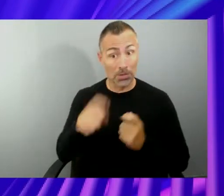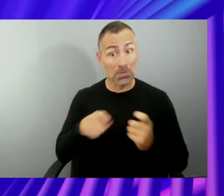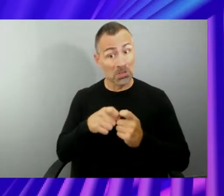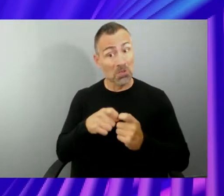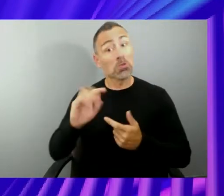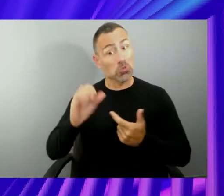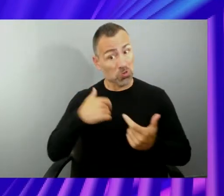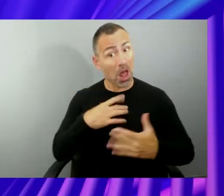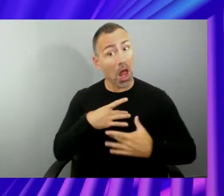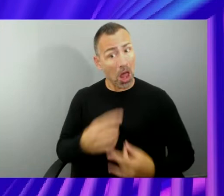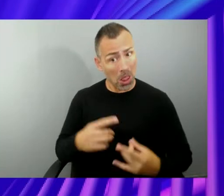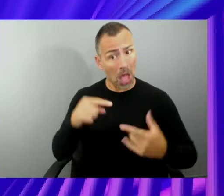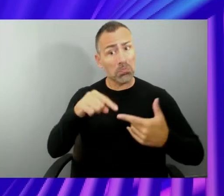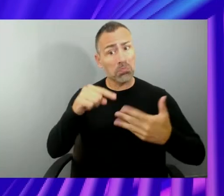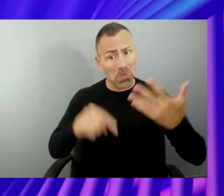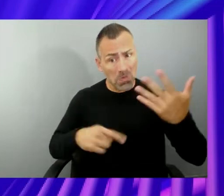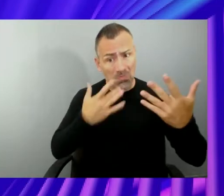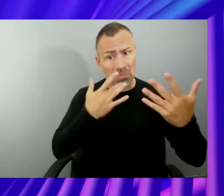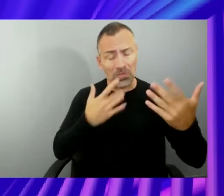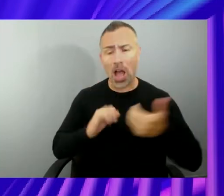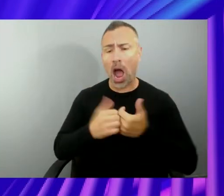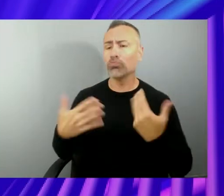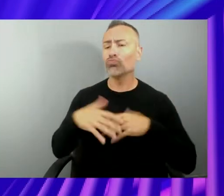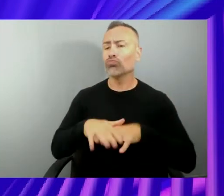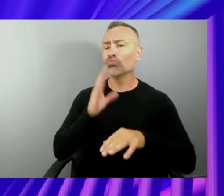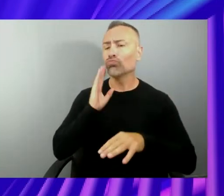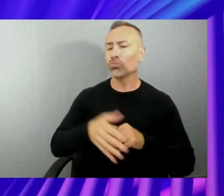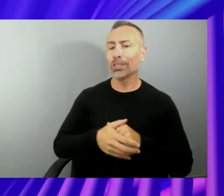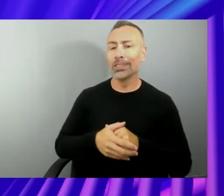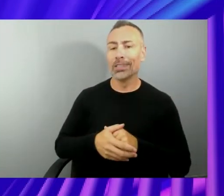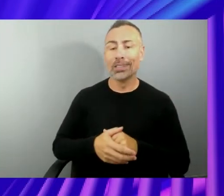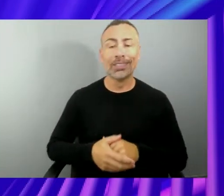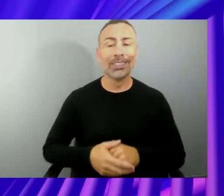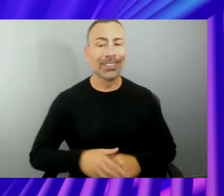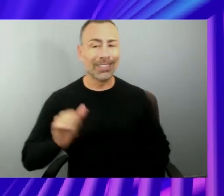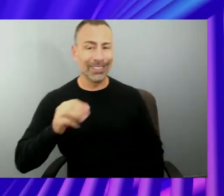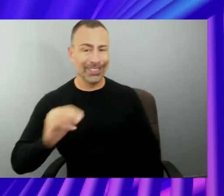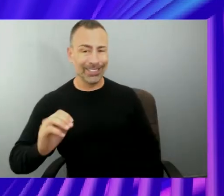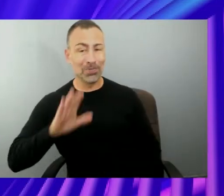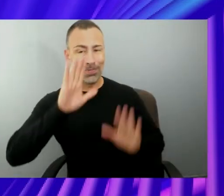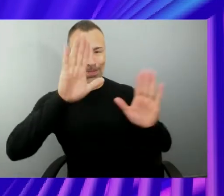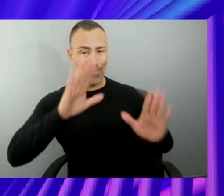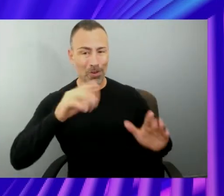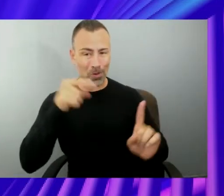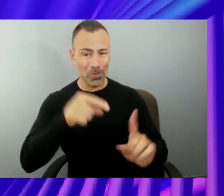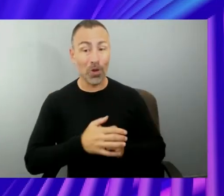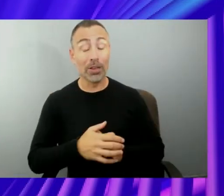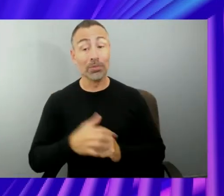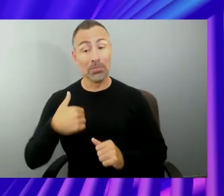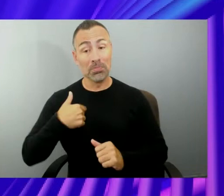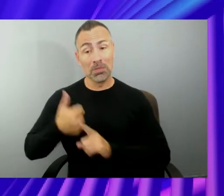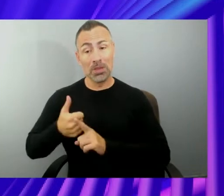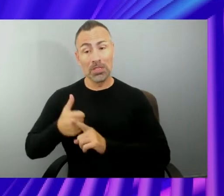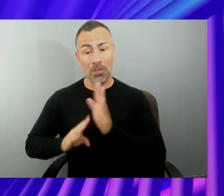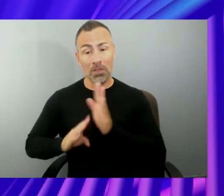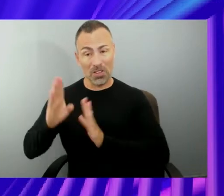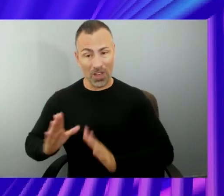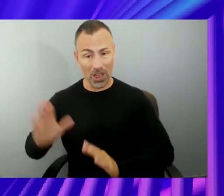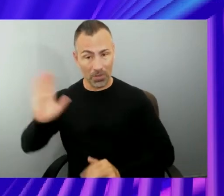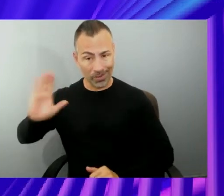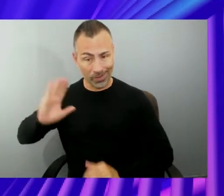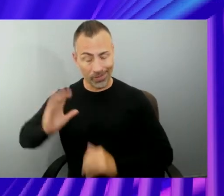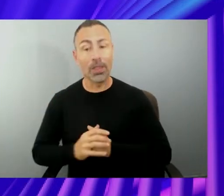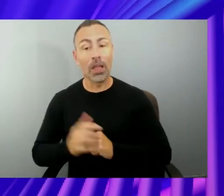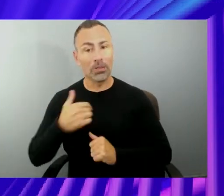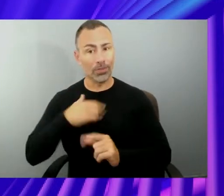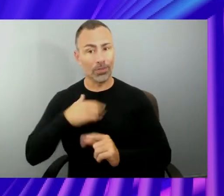So how does that integrate with them? That's a great point. So I come from a developer background, so I'm very heavily focused on improving and using